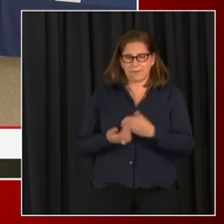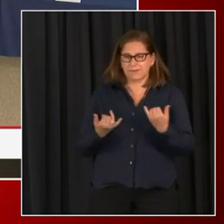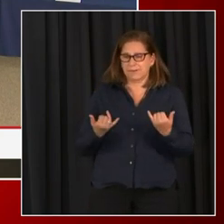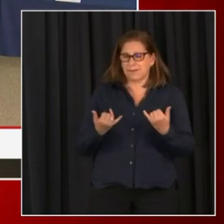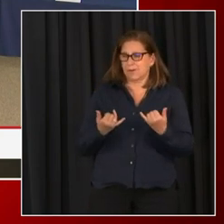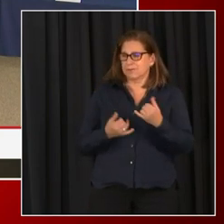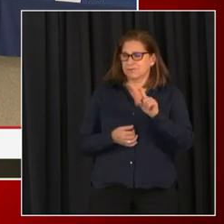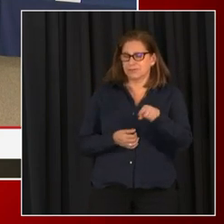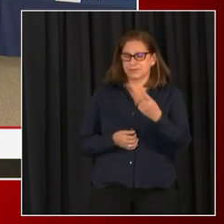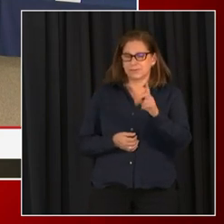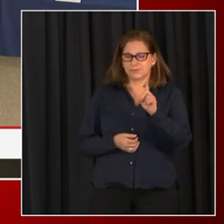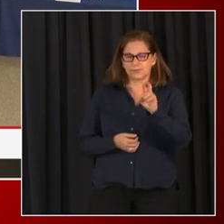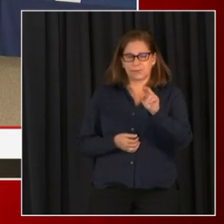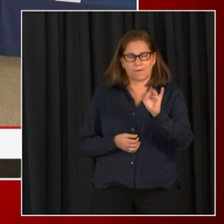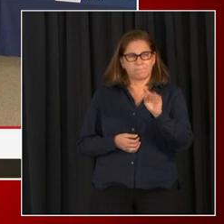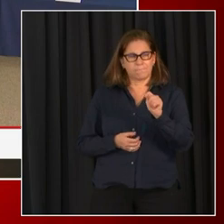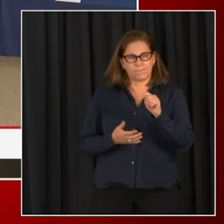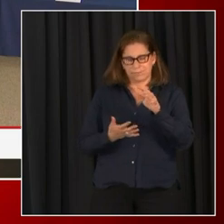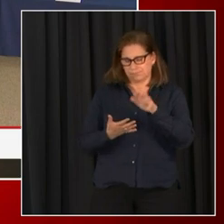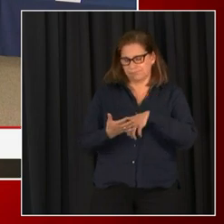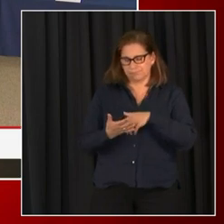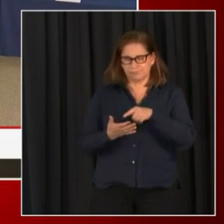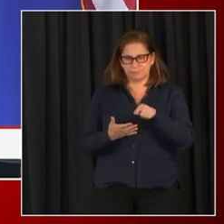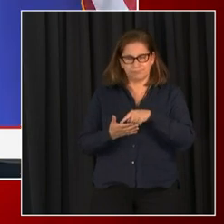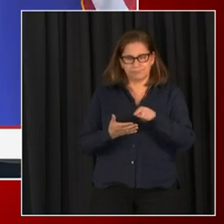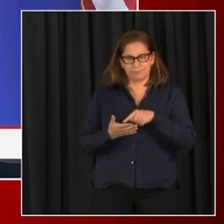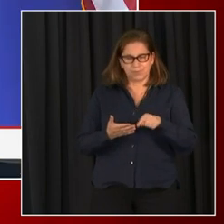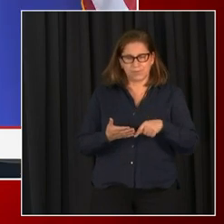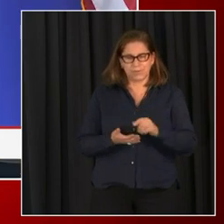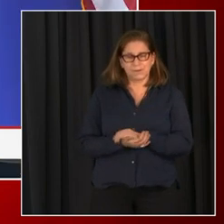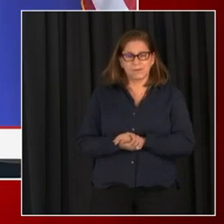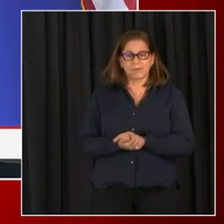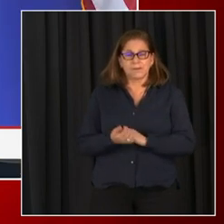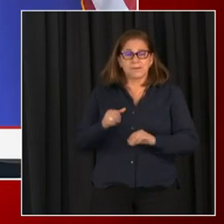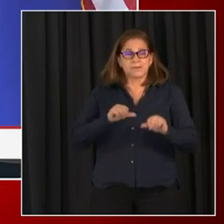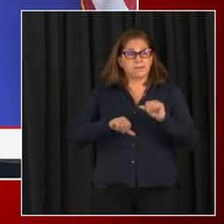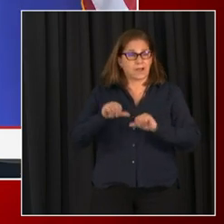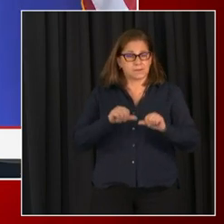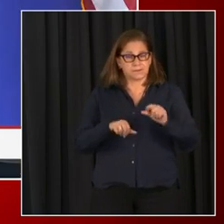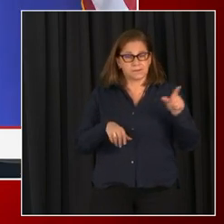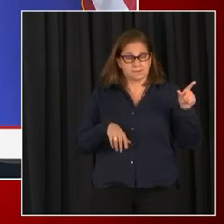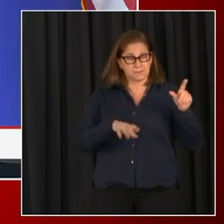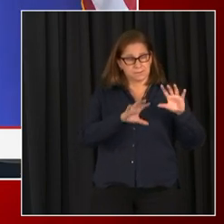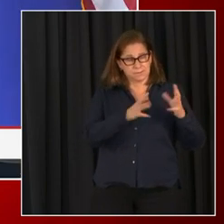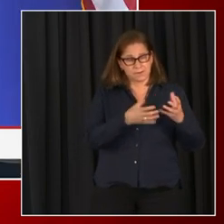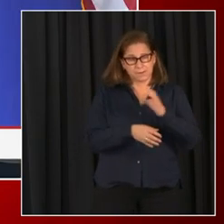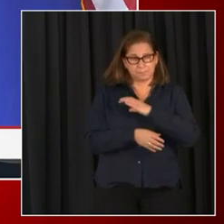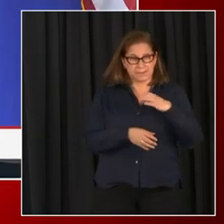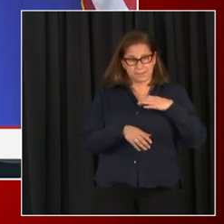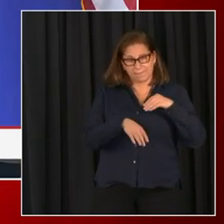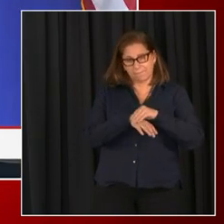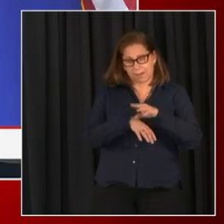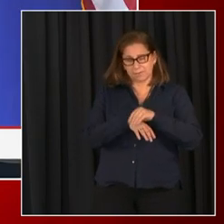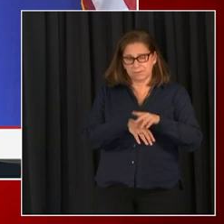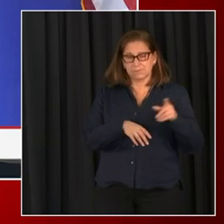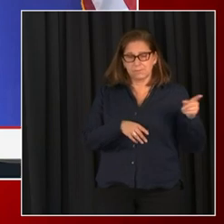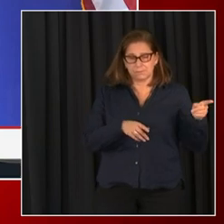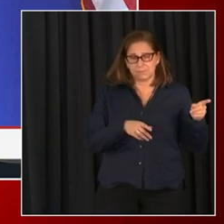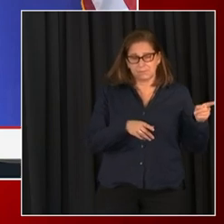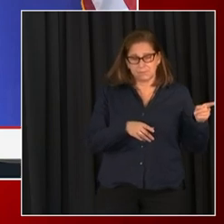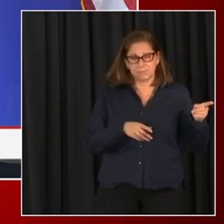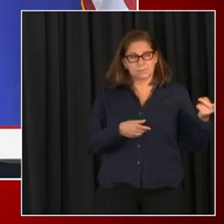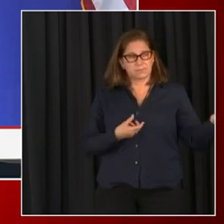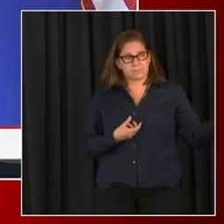public discussion process with one of our scientific advisory committees that anyone is able to join, and we make, when those meetings